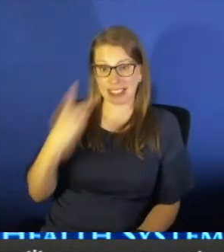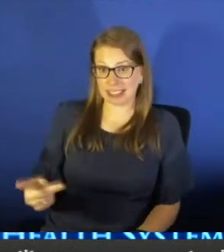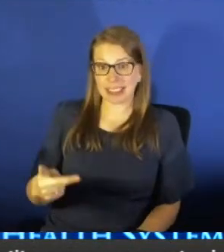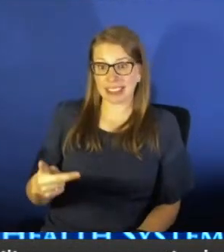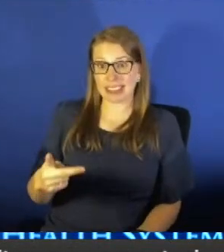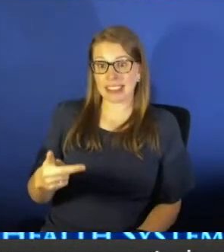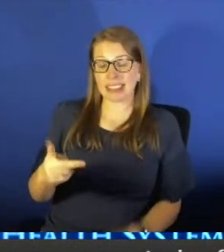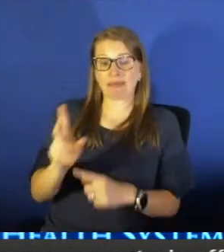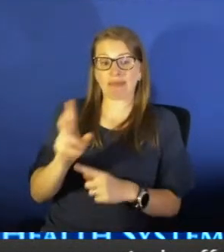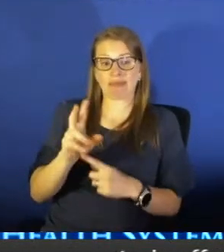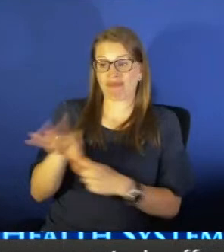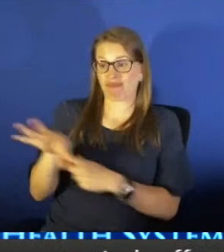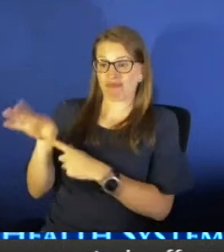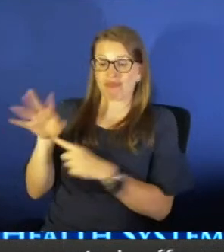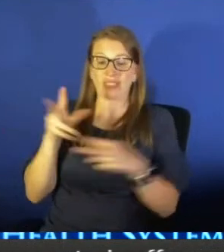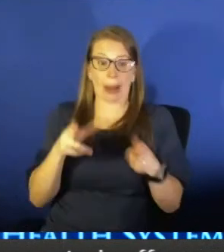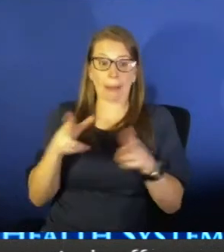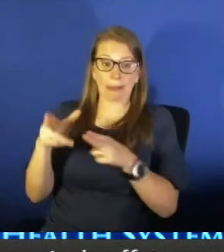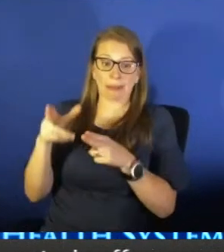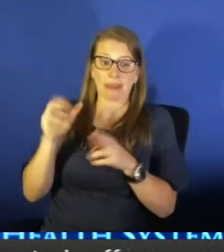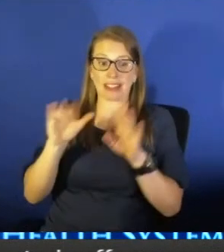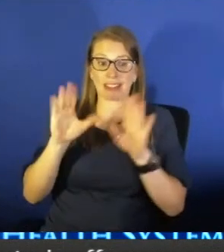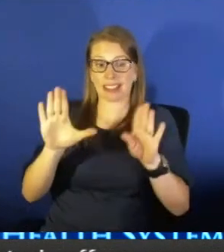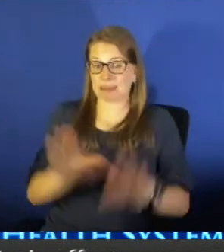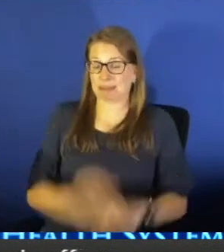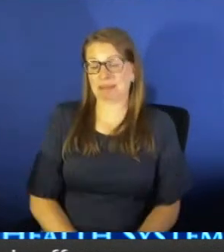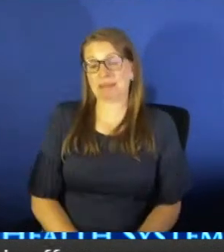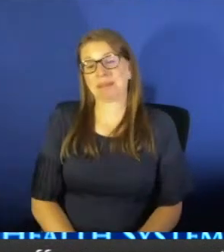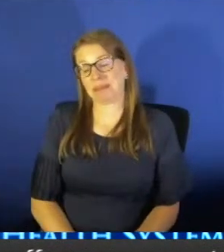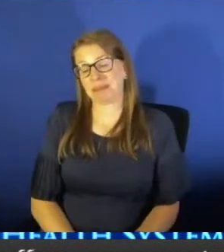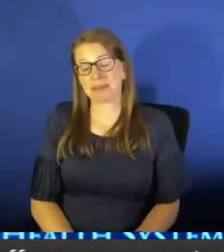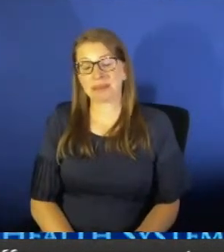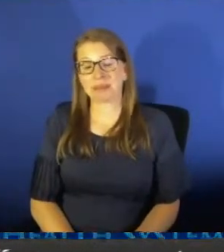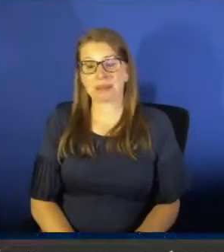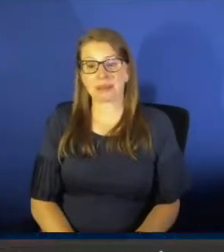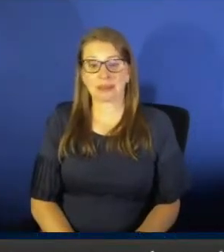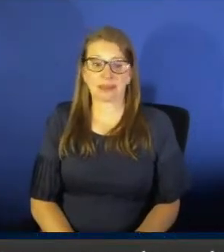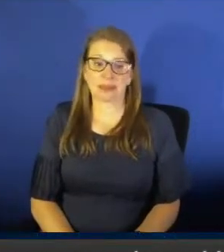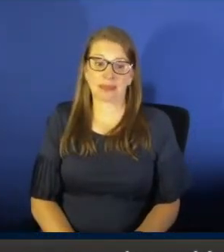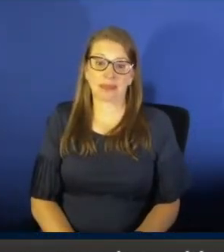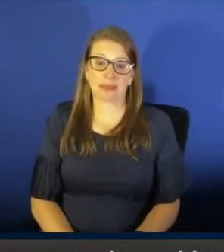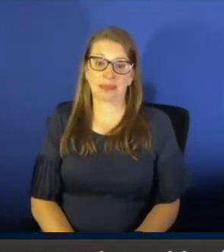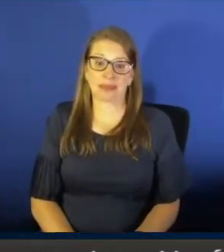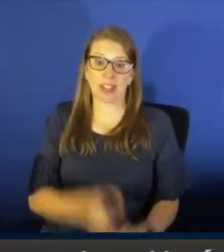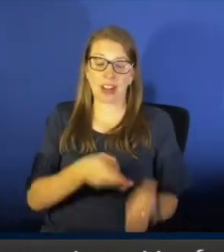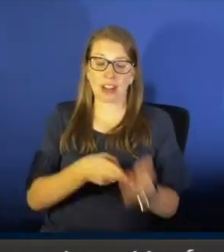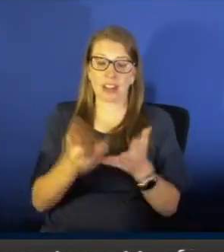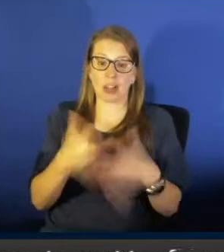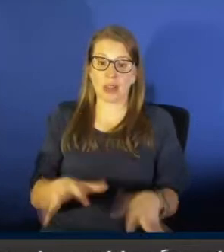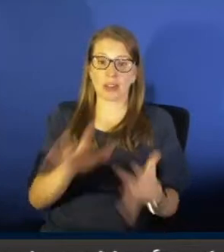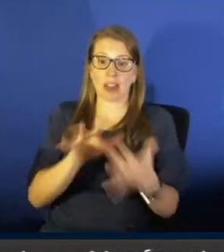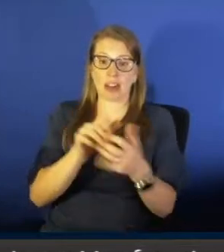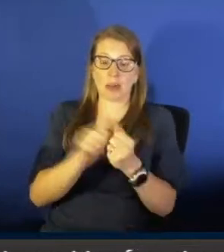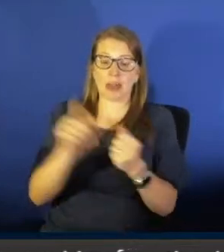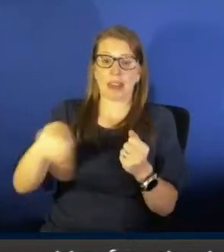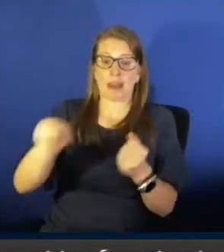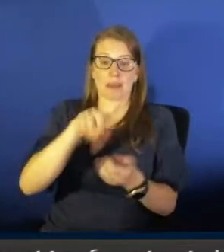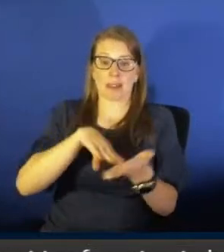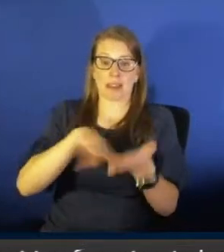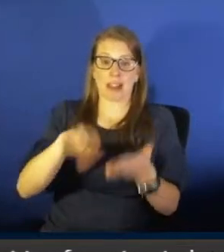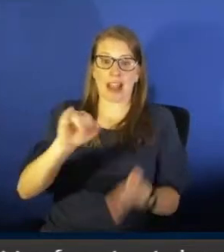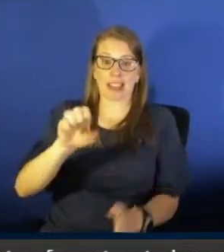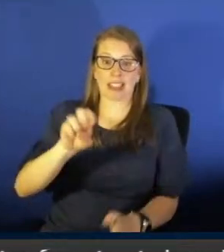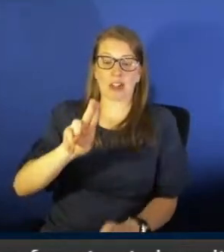and so that's awesome. And so quite honestly, we lose contact with them, because after they get out of the ICU, they